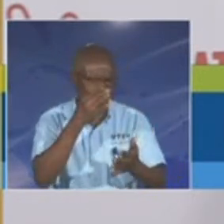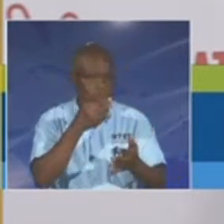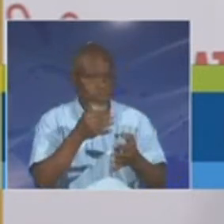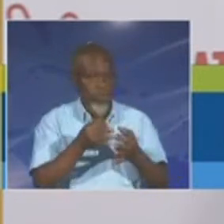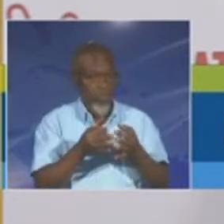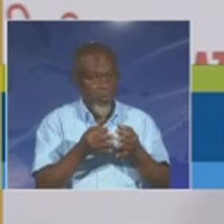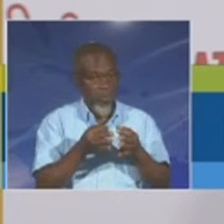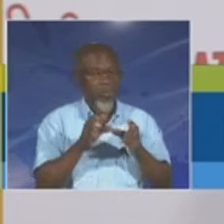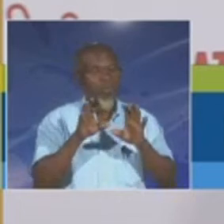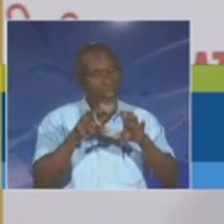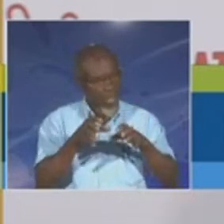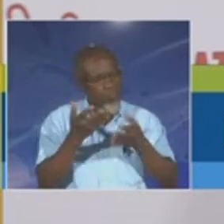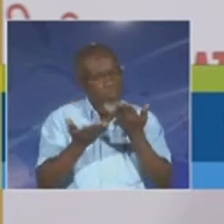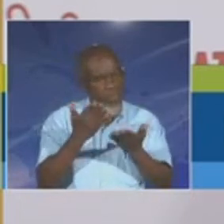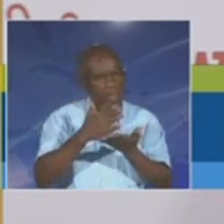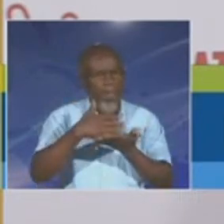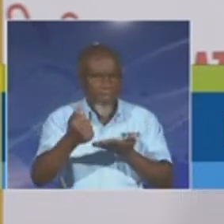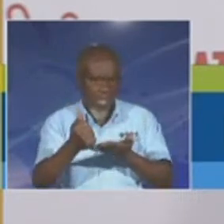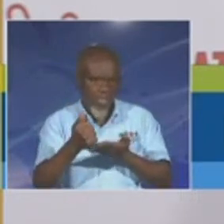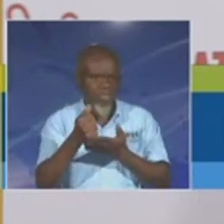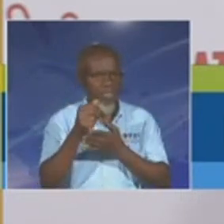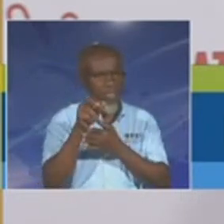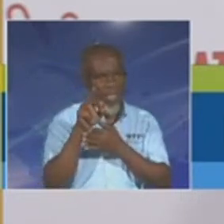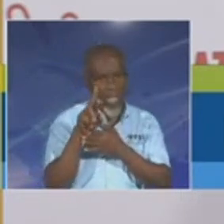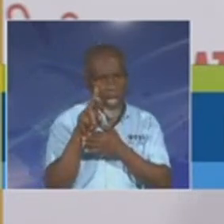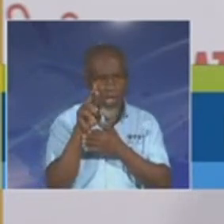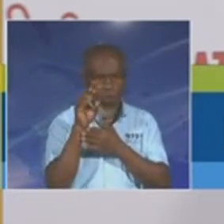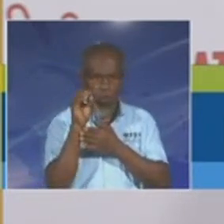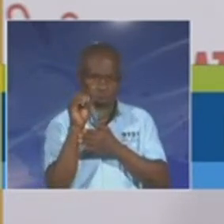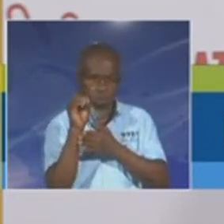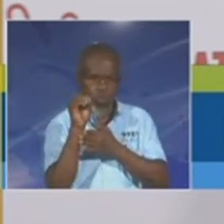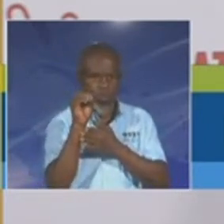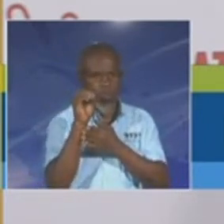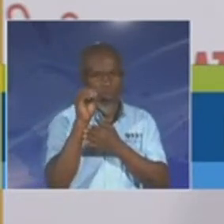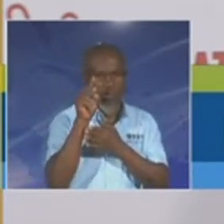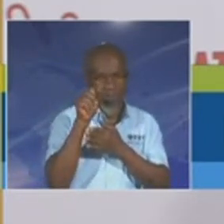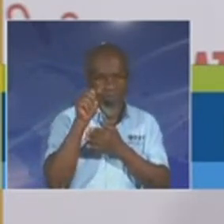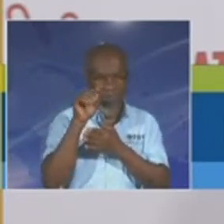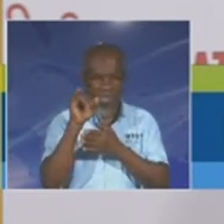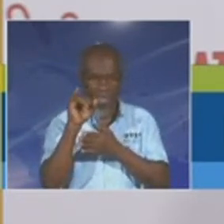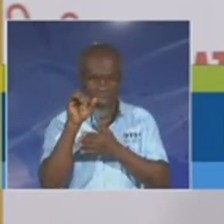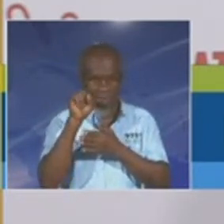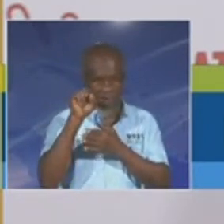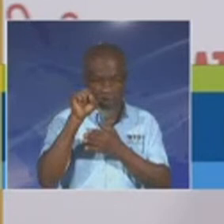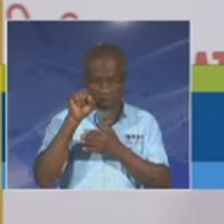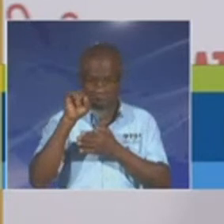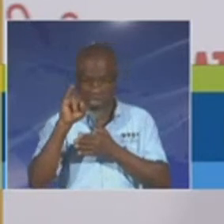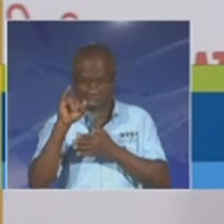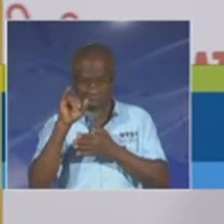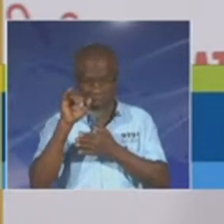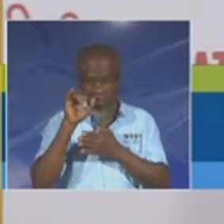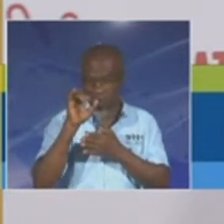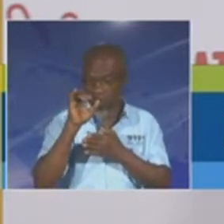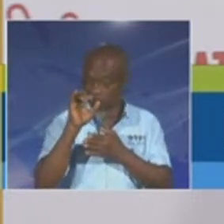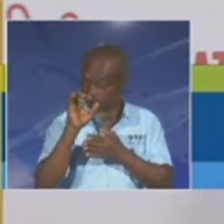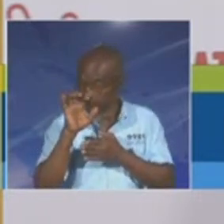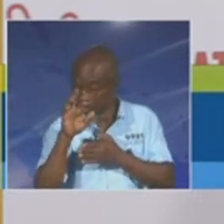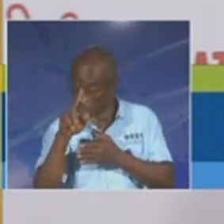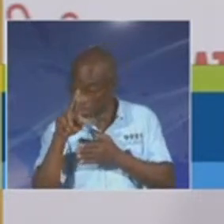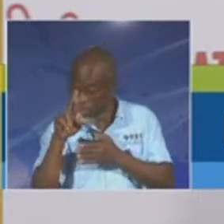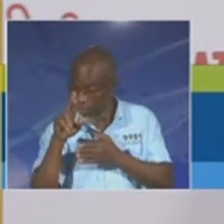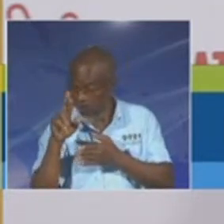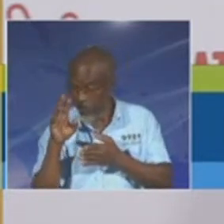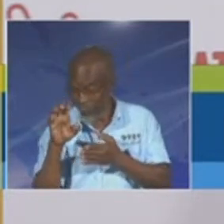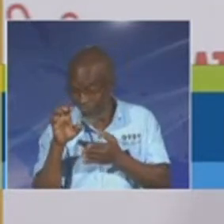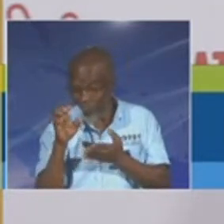the rotisserie form instead of the deep fried, or if you can choose the salad or the corn or the potato instead of the fries, you try to then,